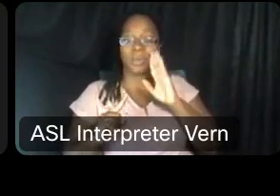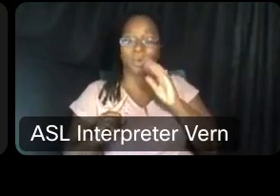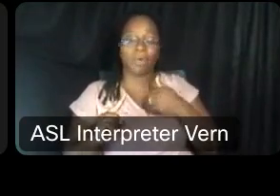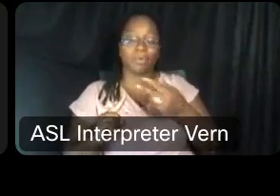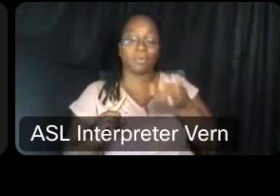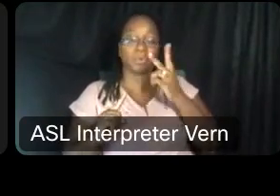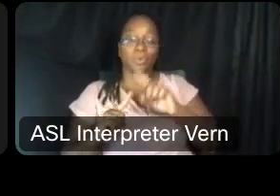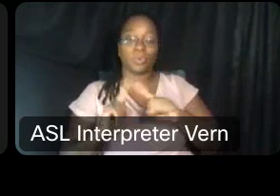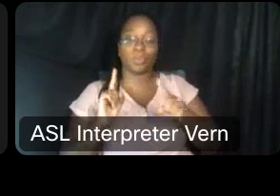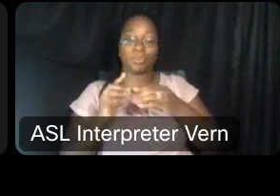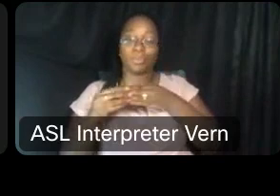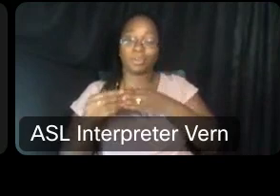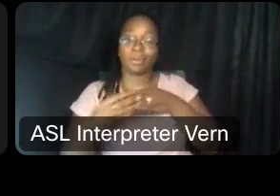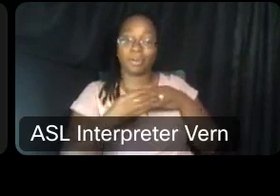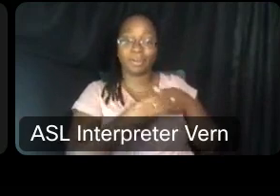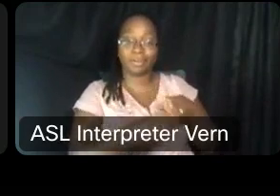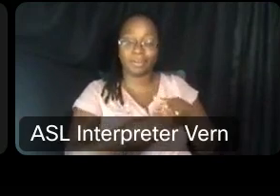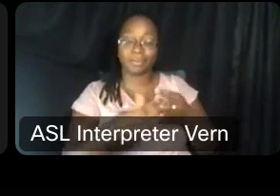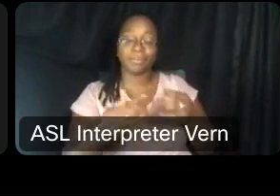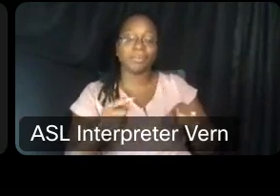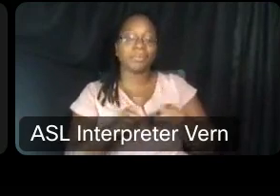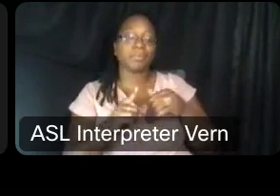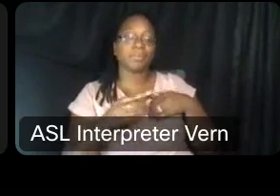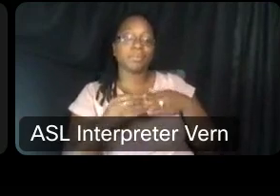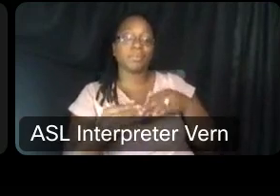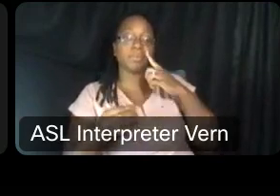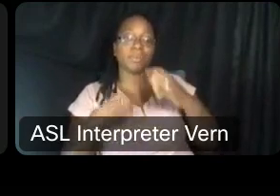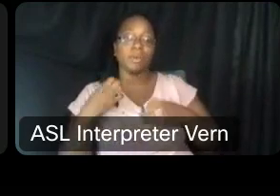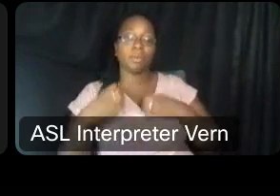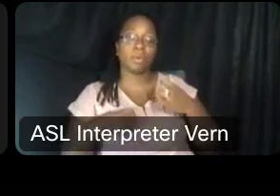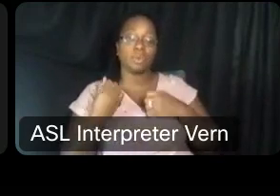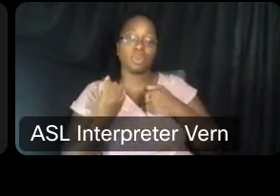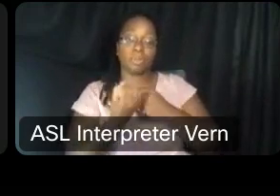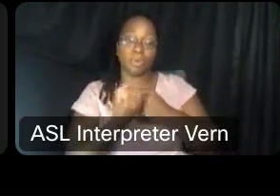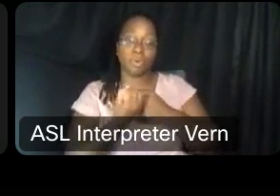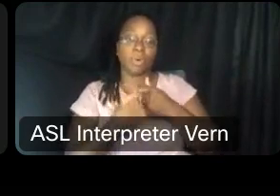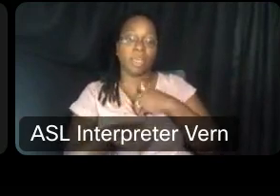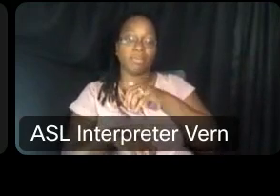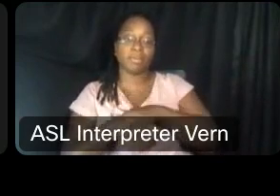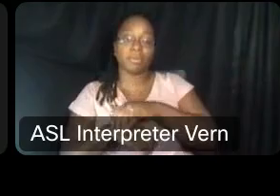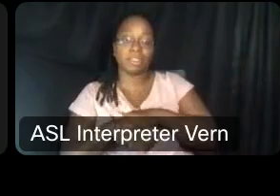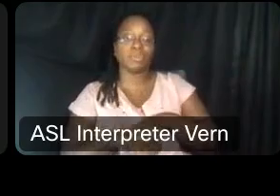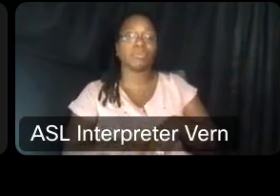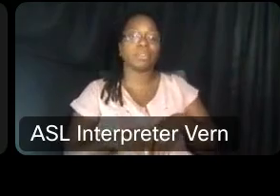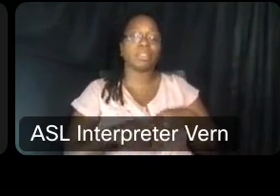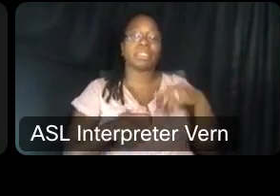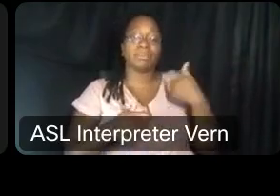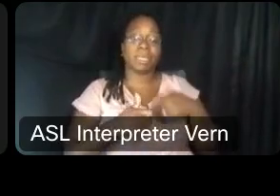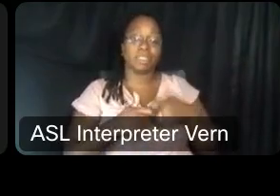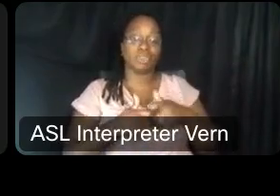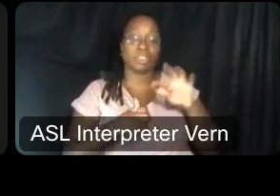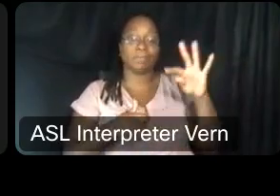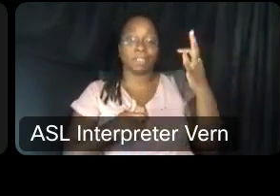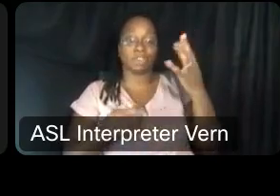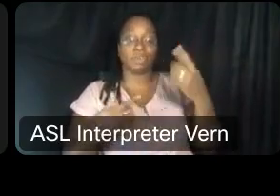We also have the guide for emotional support that's available in English, Spanish, and French. And then we also have